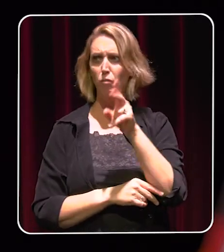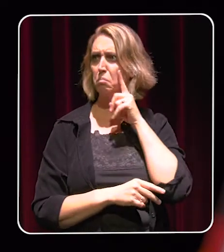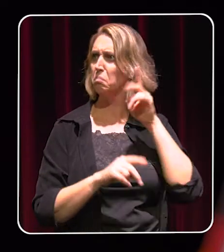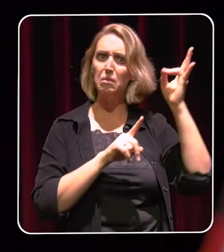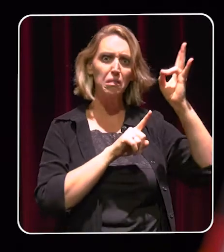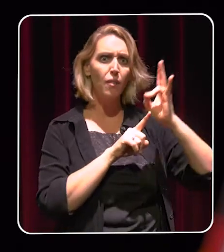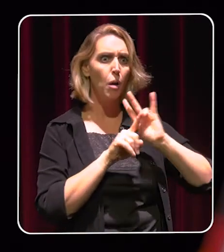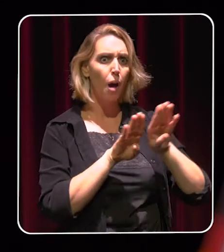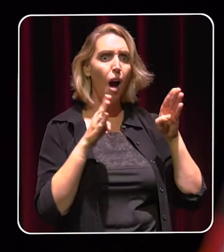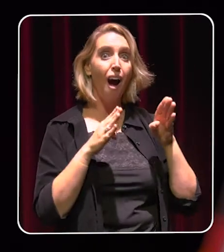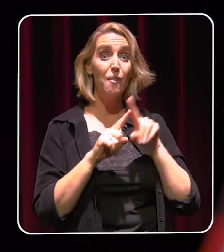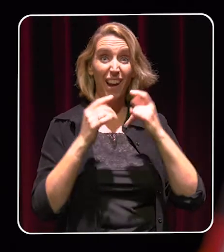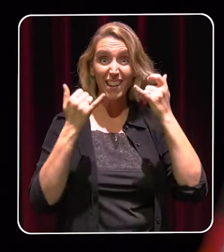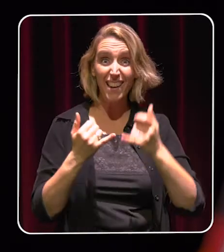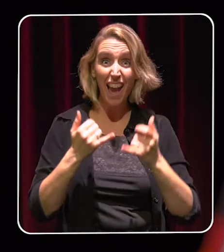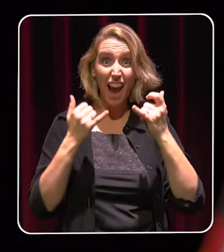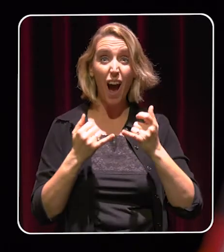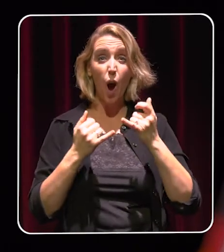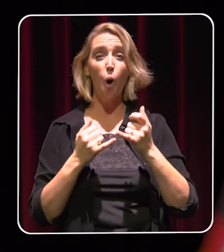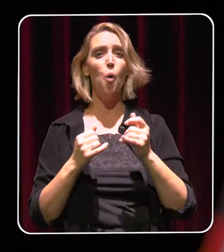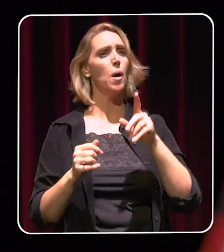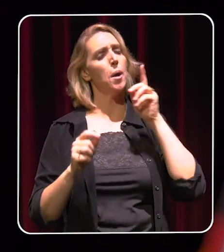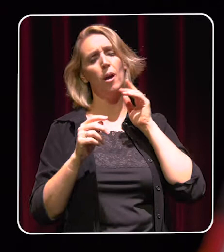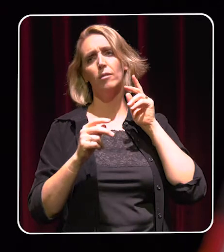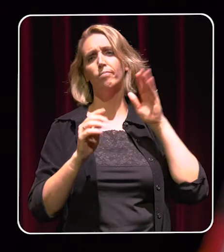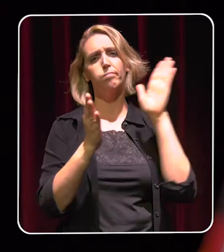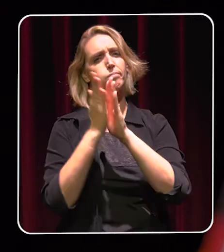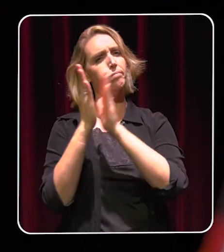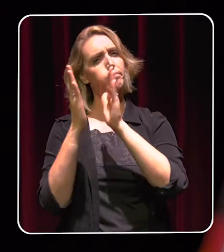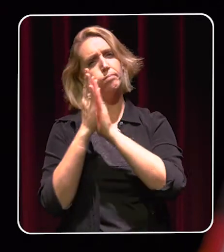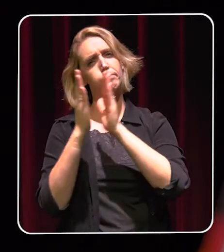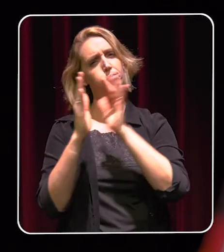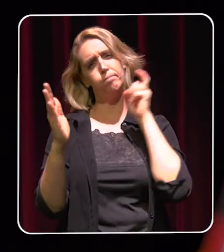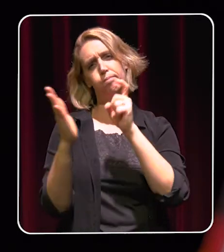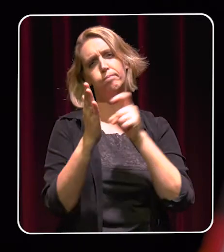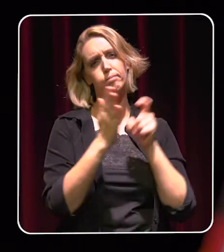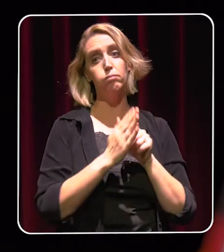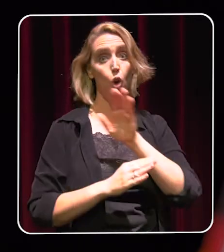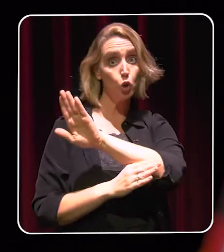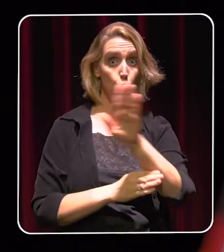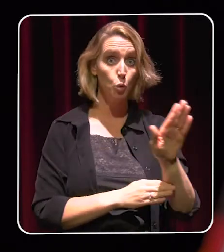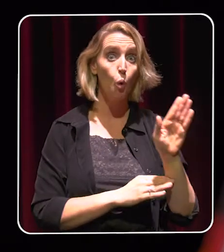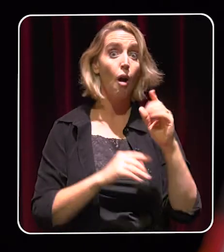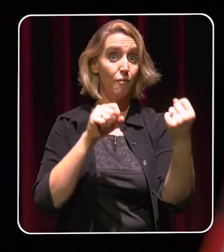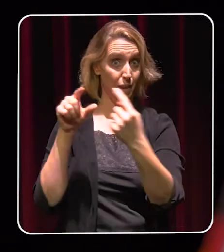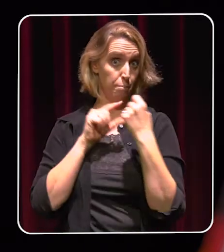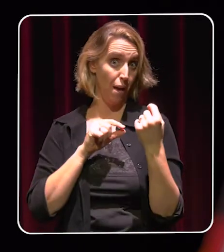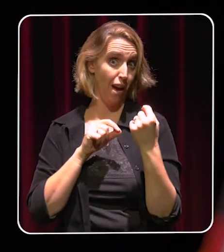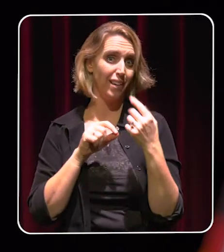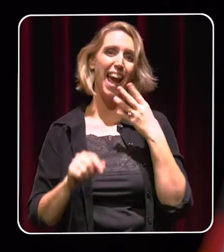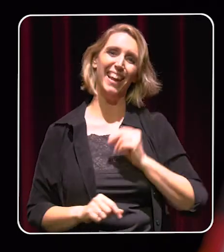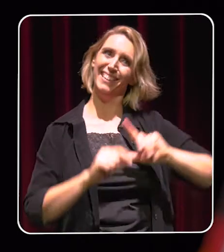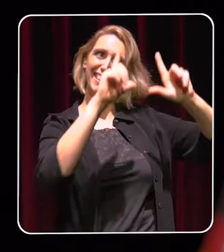only been open for 7 months, it has already received considerable acclaim. In addition to your positive feedback and, of